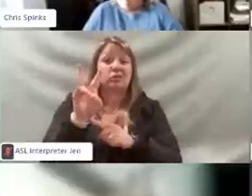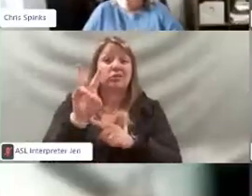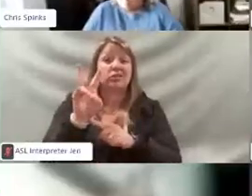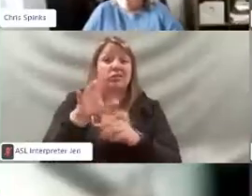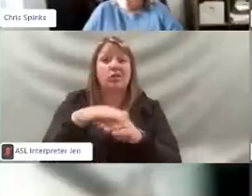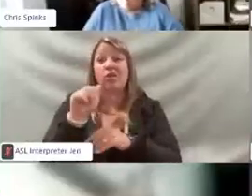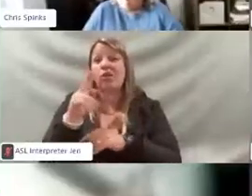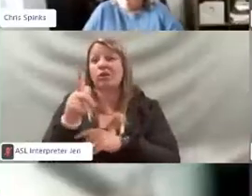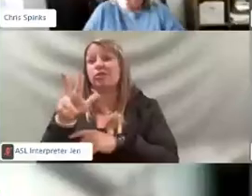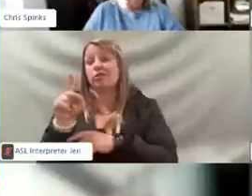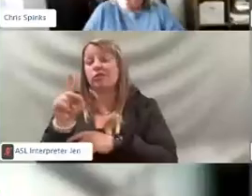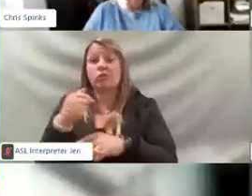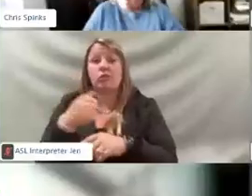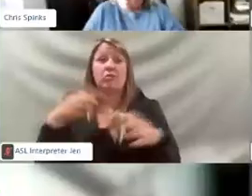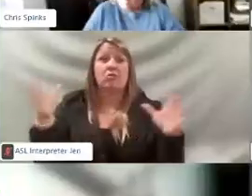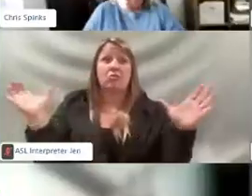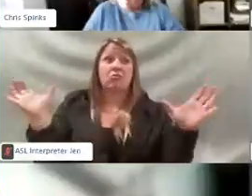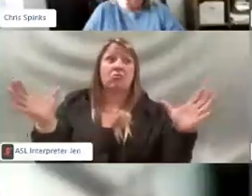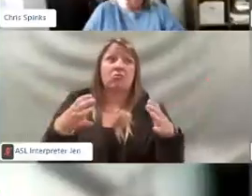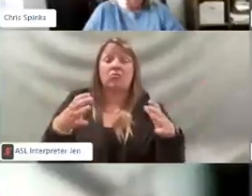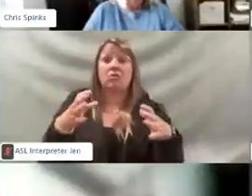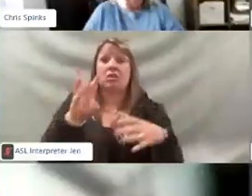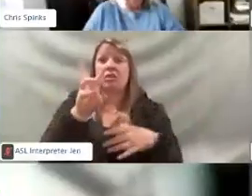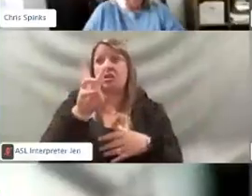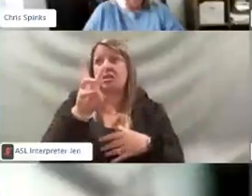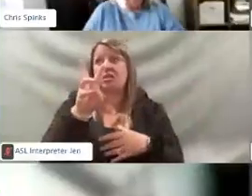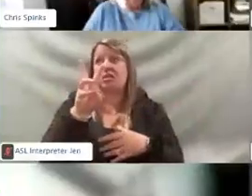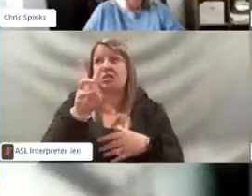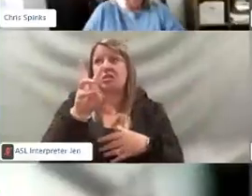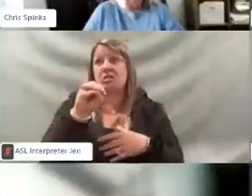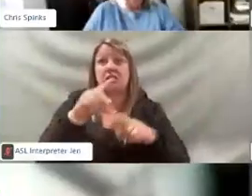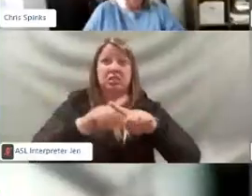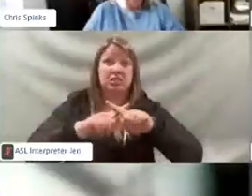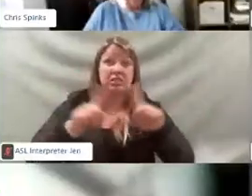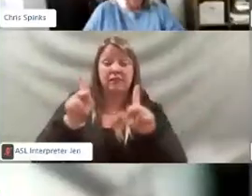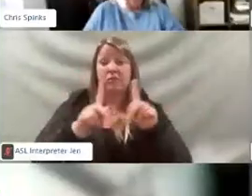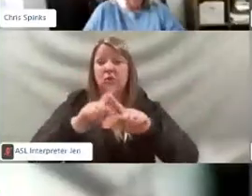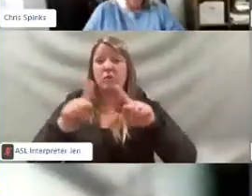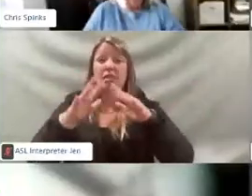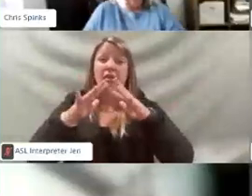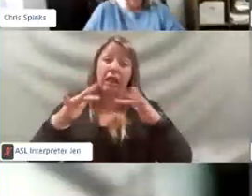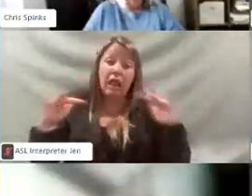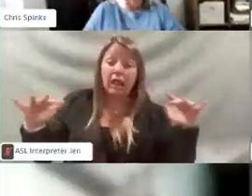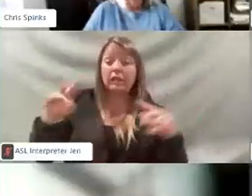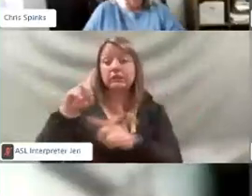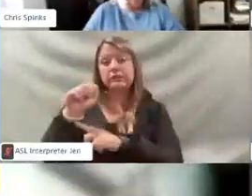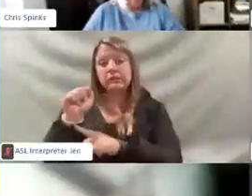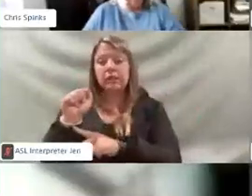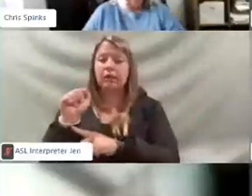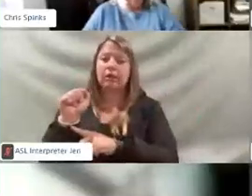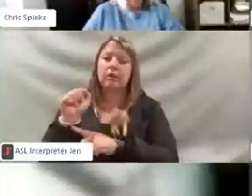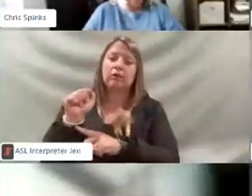August 31st. We gathered together 60 different people with diverse disabilities